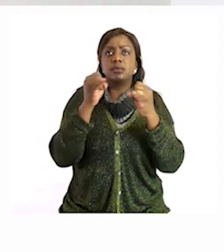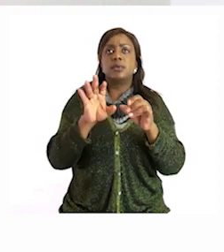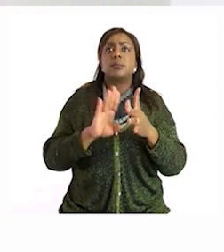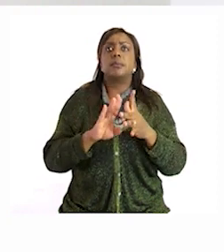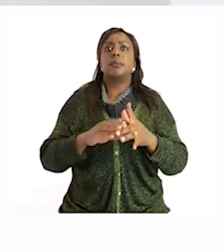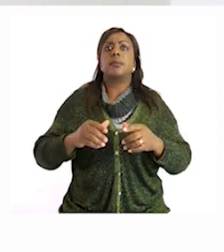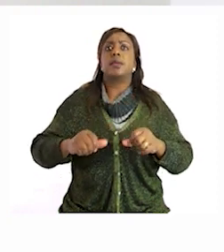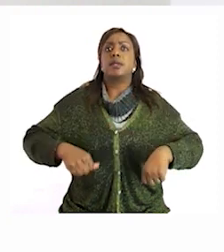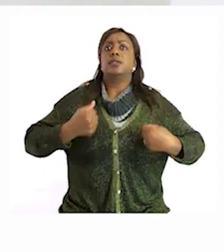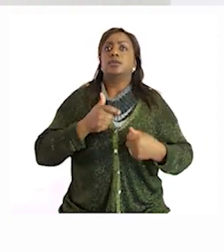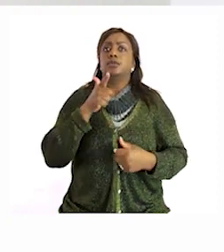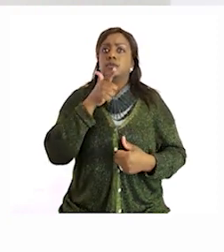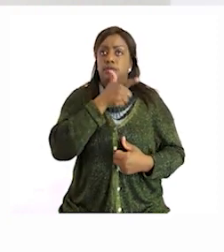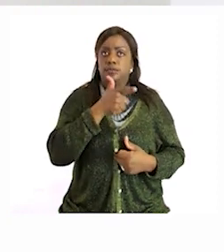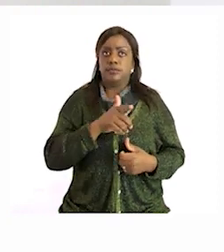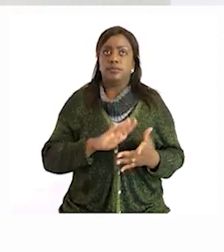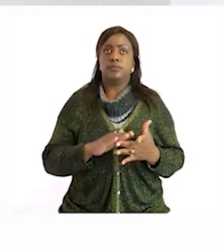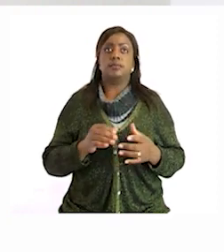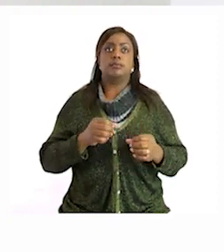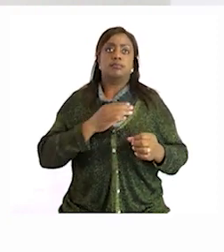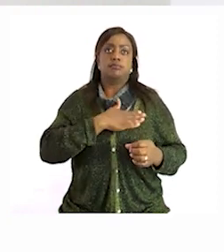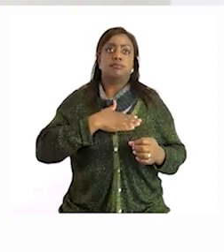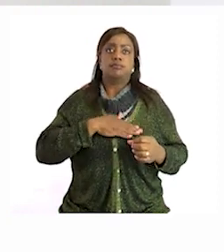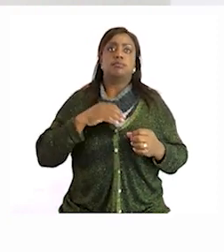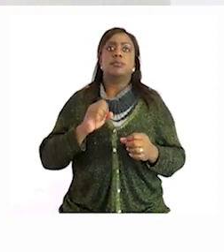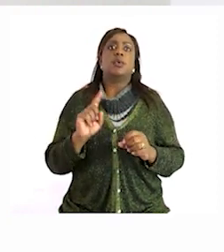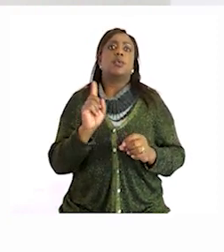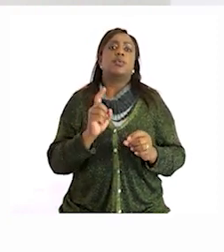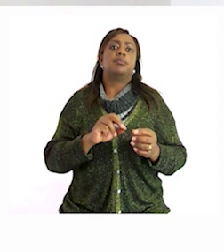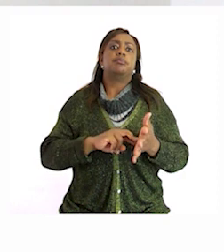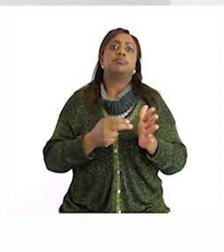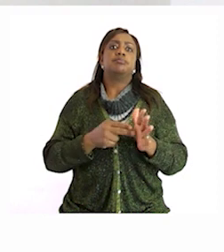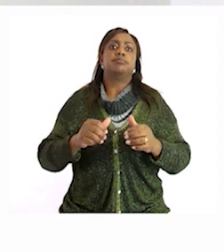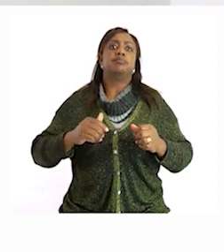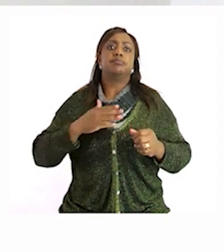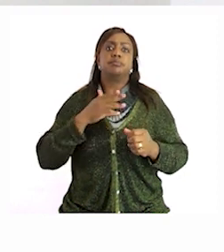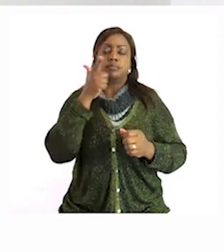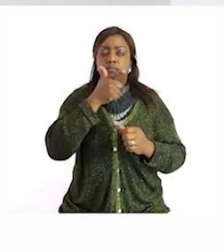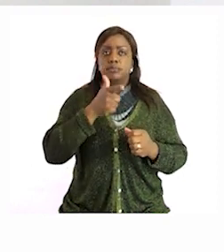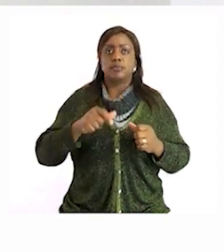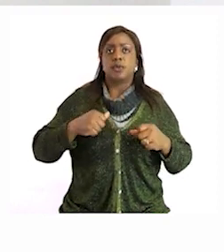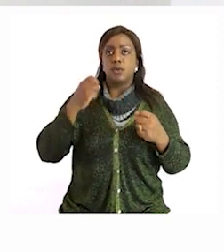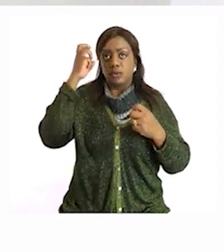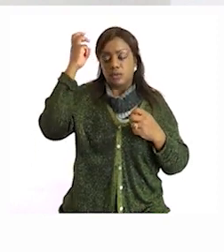and sexuality. Explain what constitutes sexual health, be it physical or